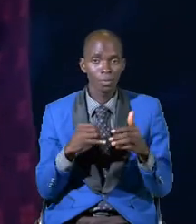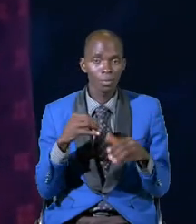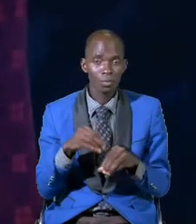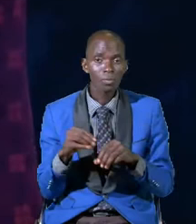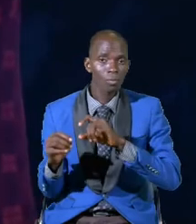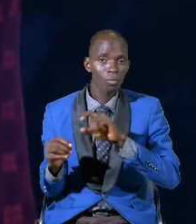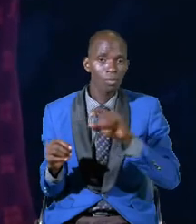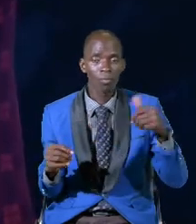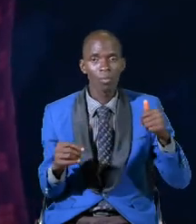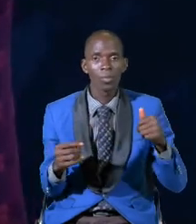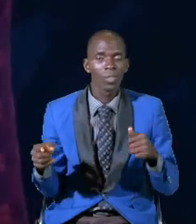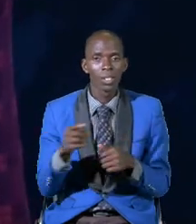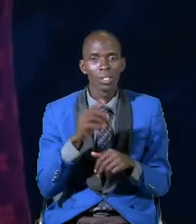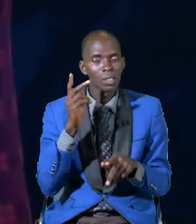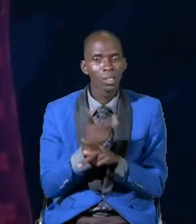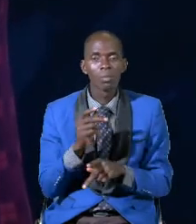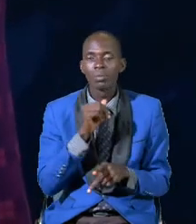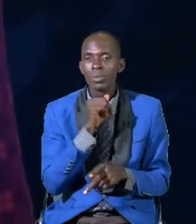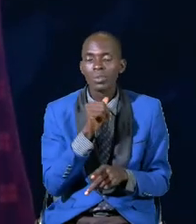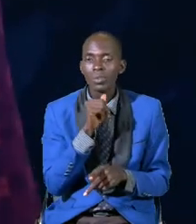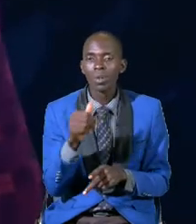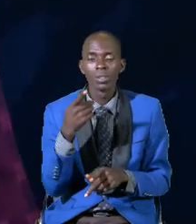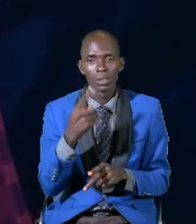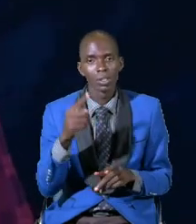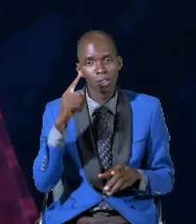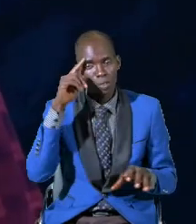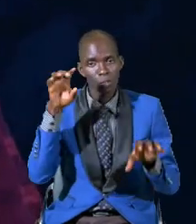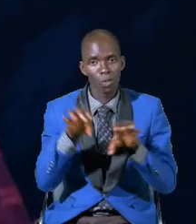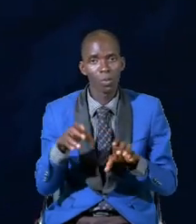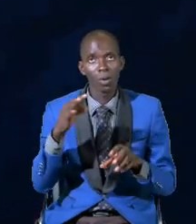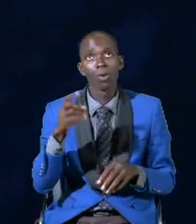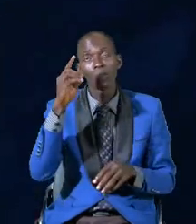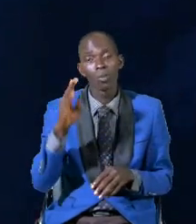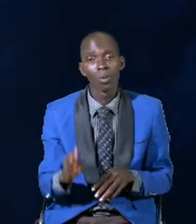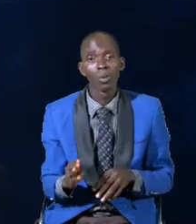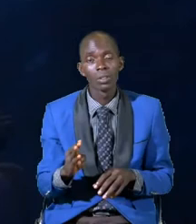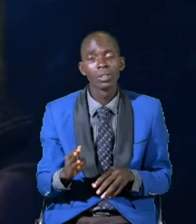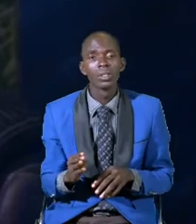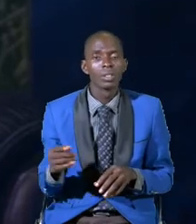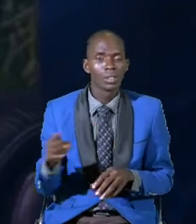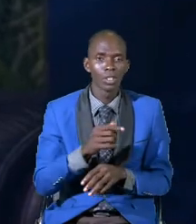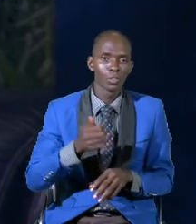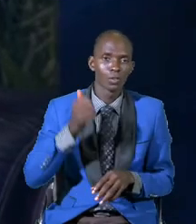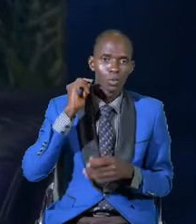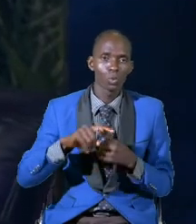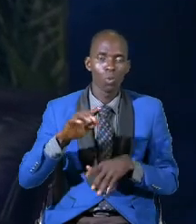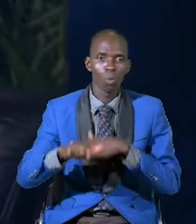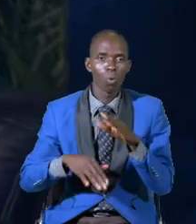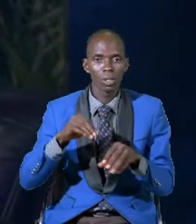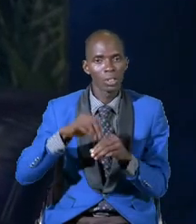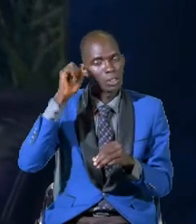kept not the covenant of God. They refused to walk in his law. And then in